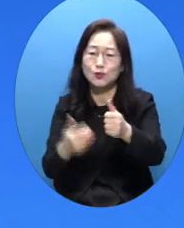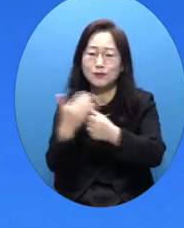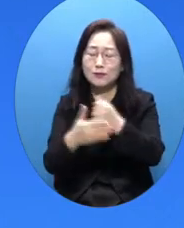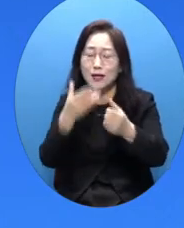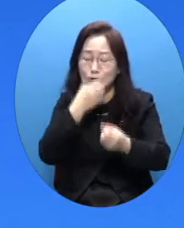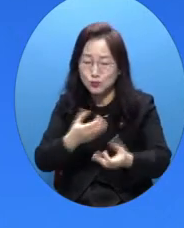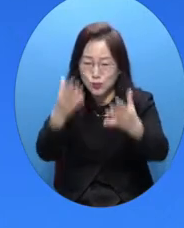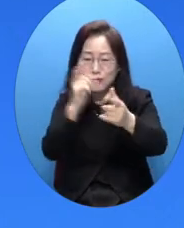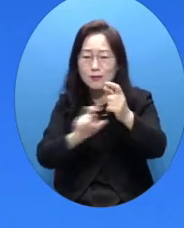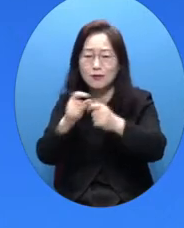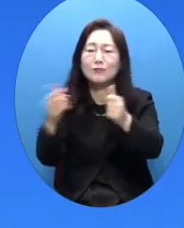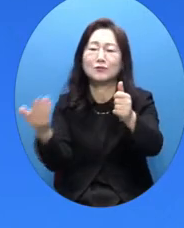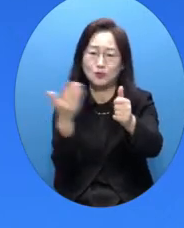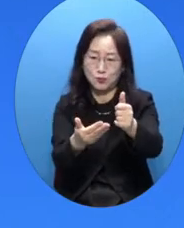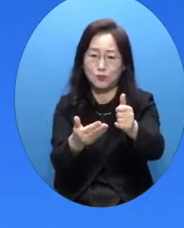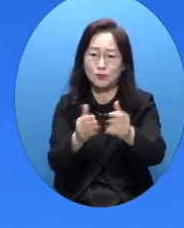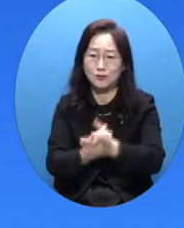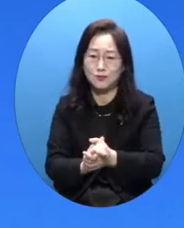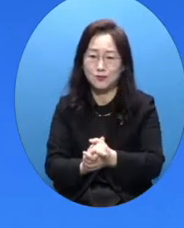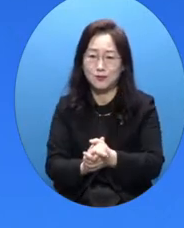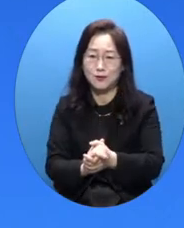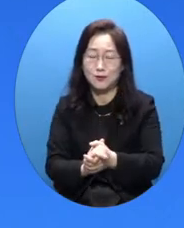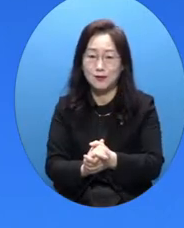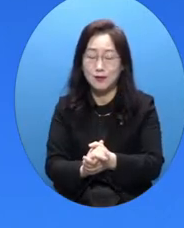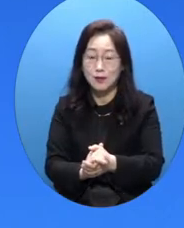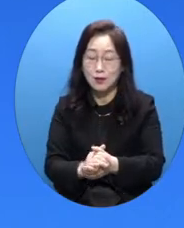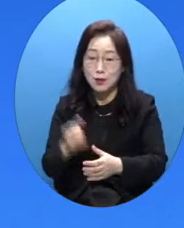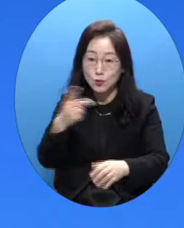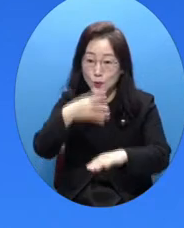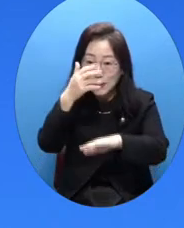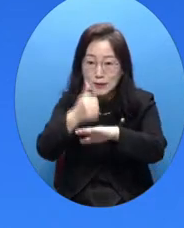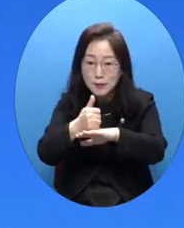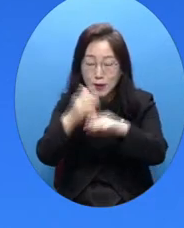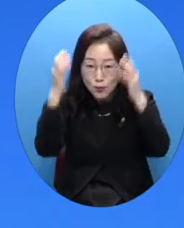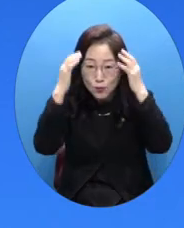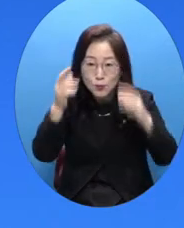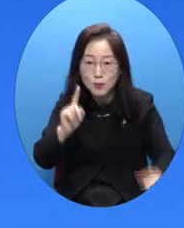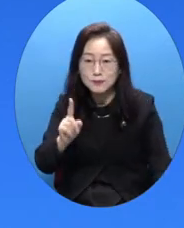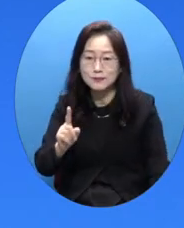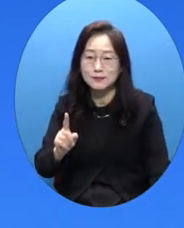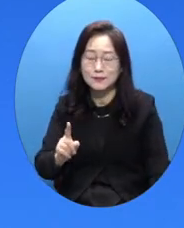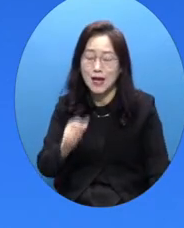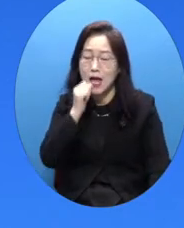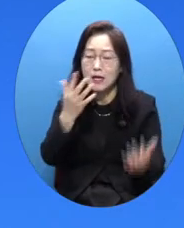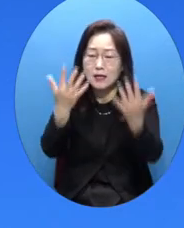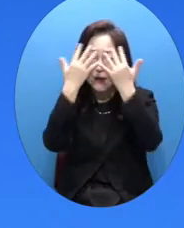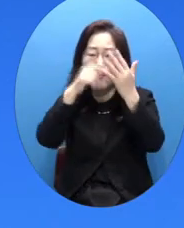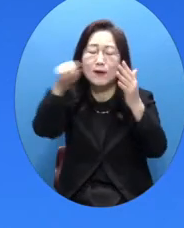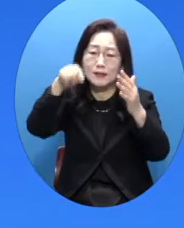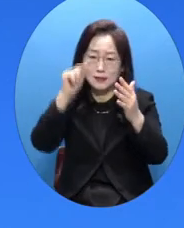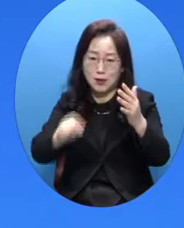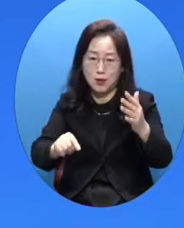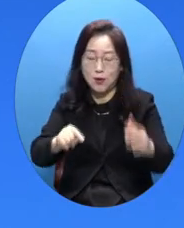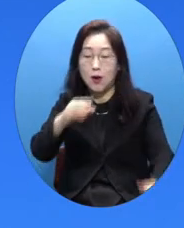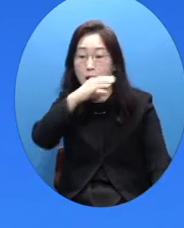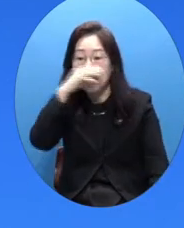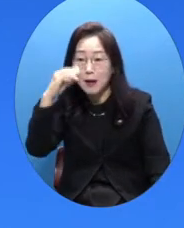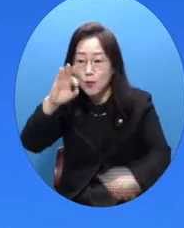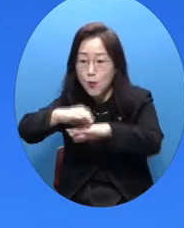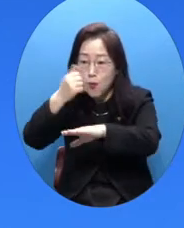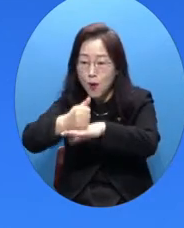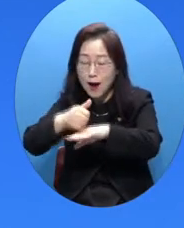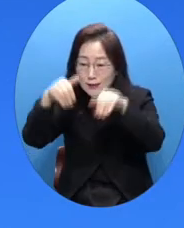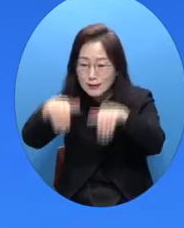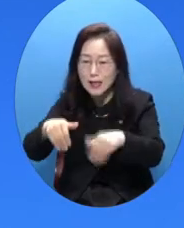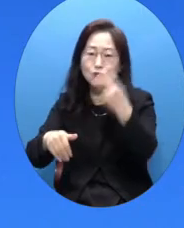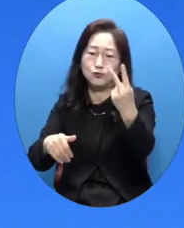lived a prosperous life God blessed his life the fourth ordeal was that even though he interpreted the dream of